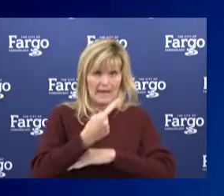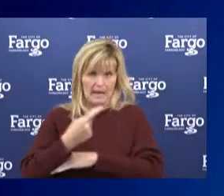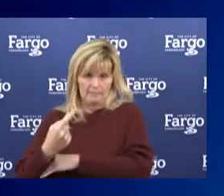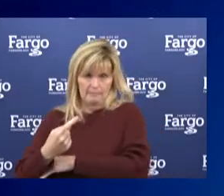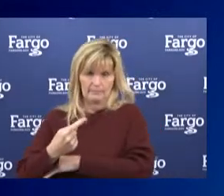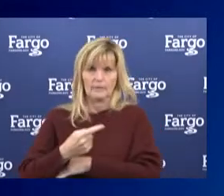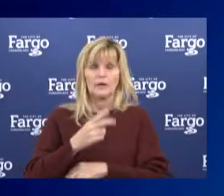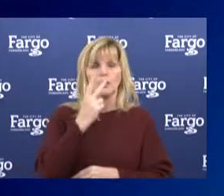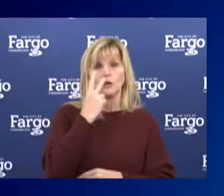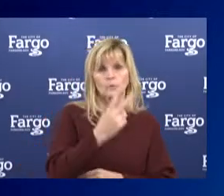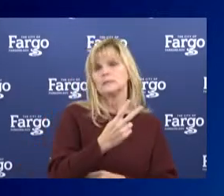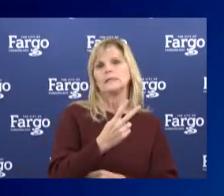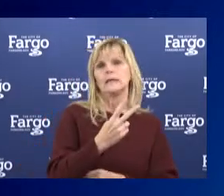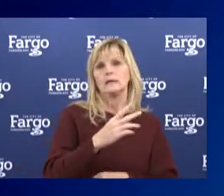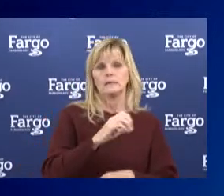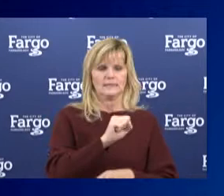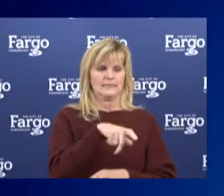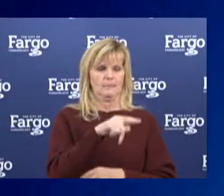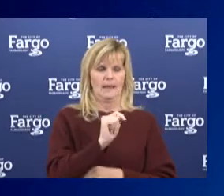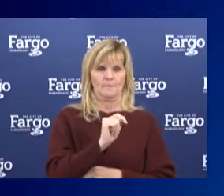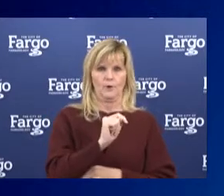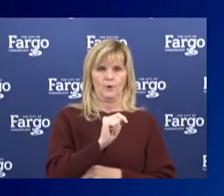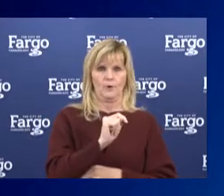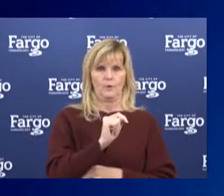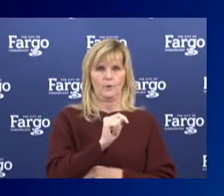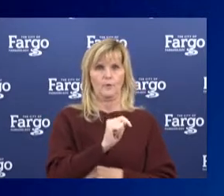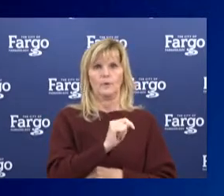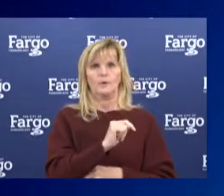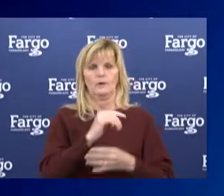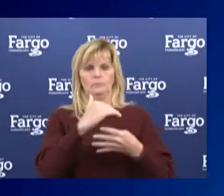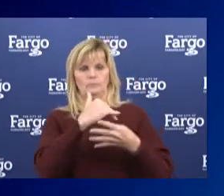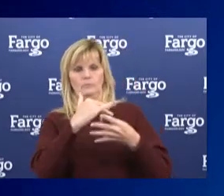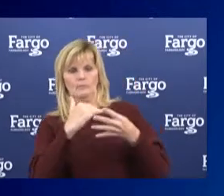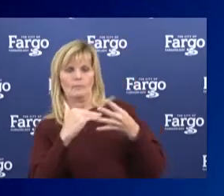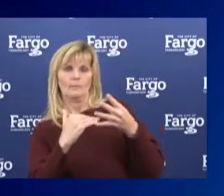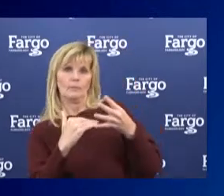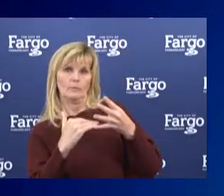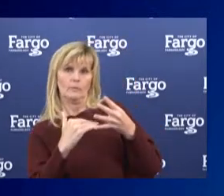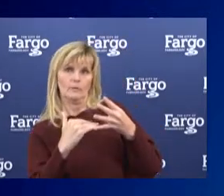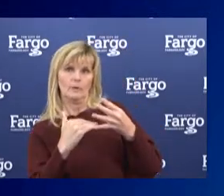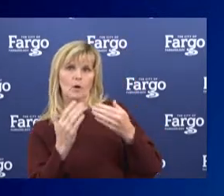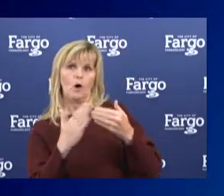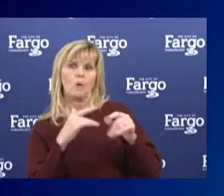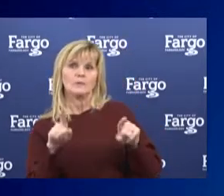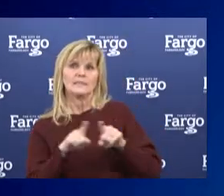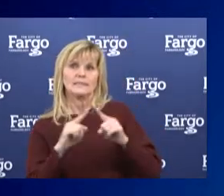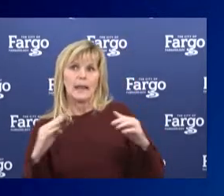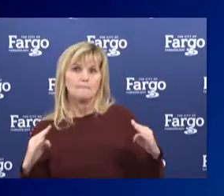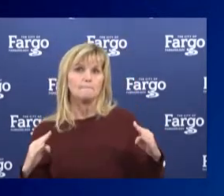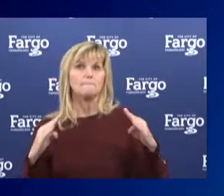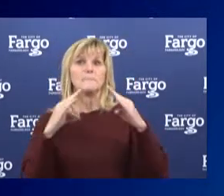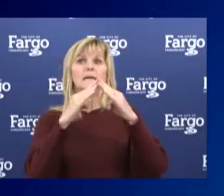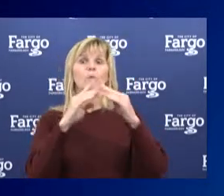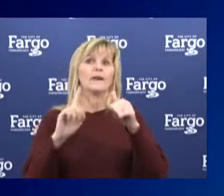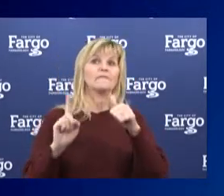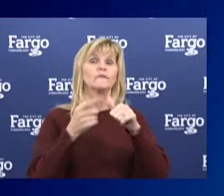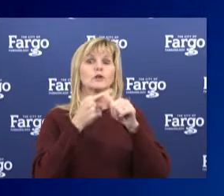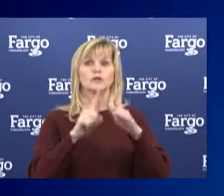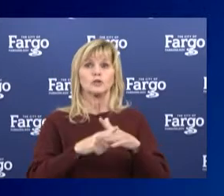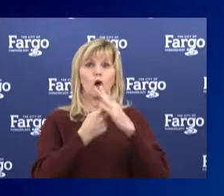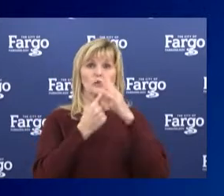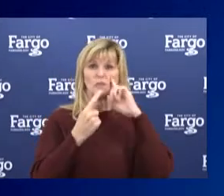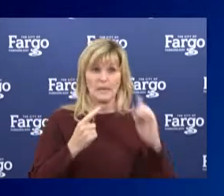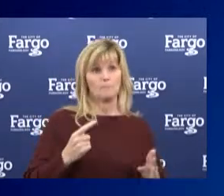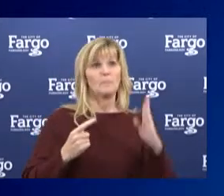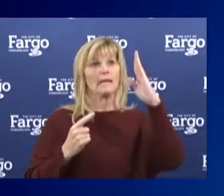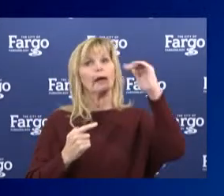see stretching out now into September and towards the end, we are just about at the same peak we were in the first wave of the infection in late